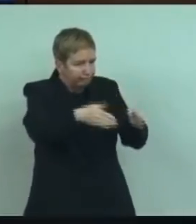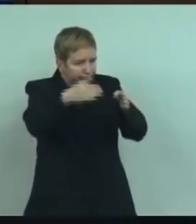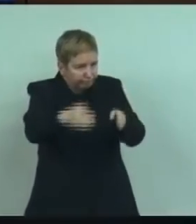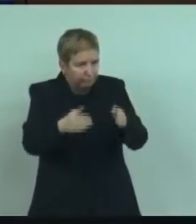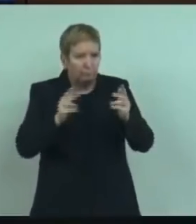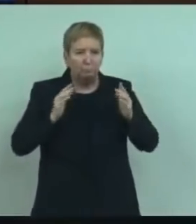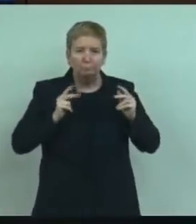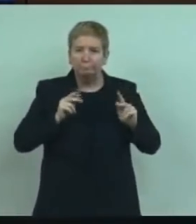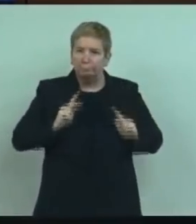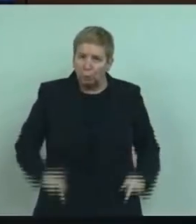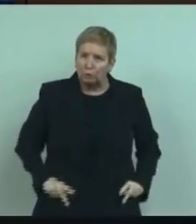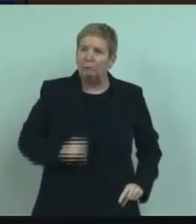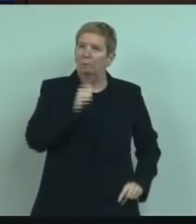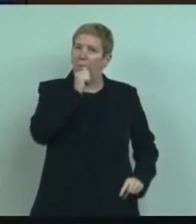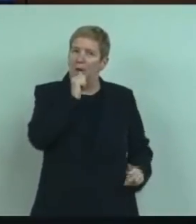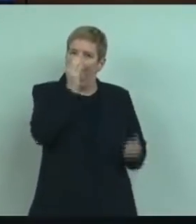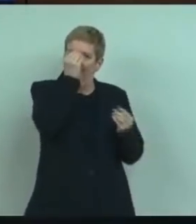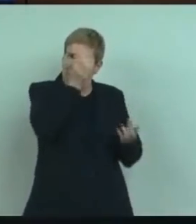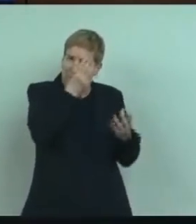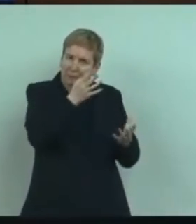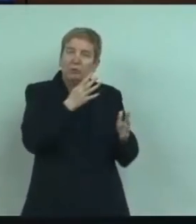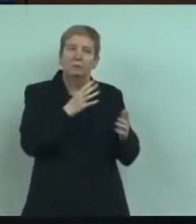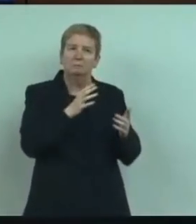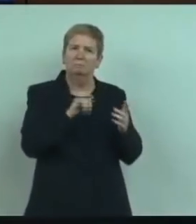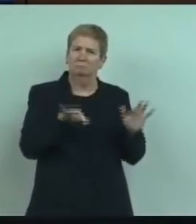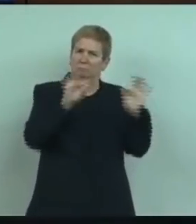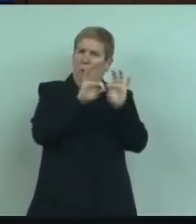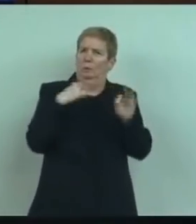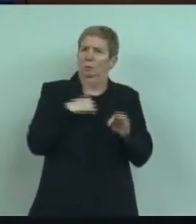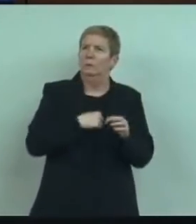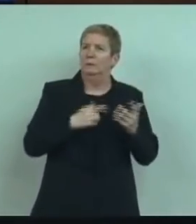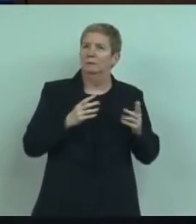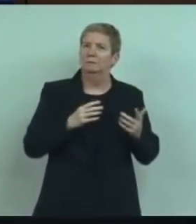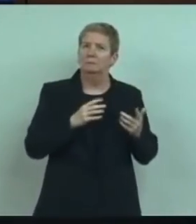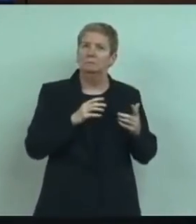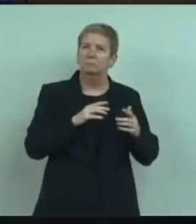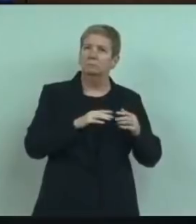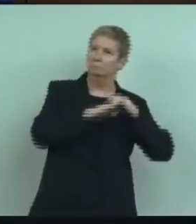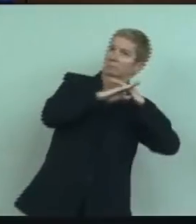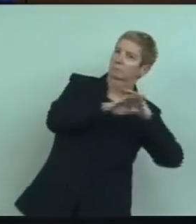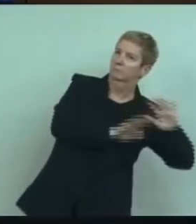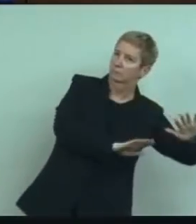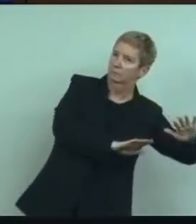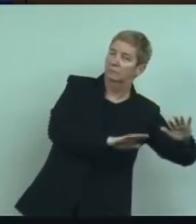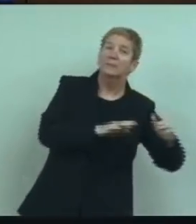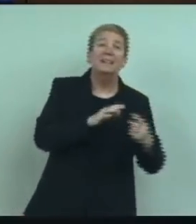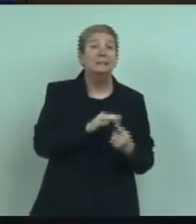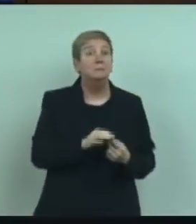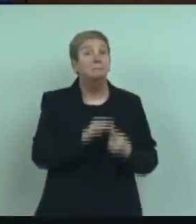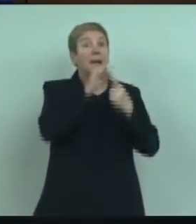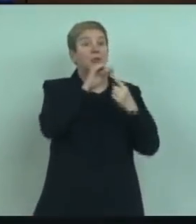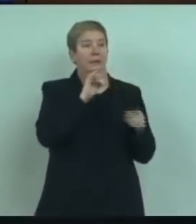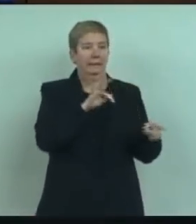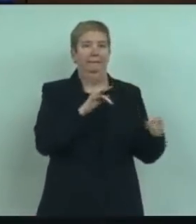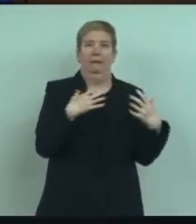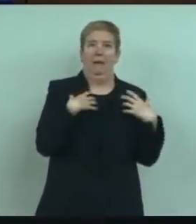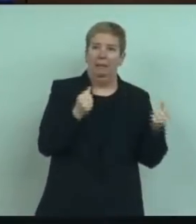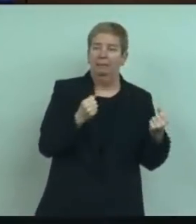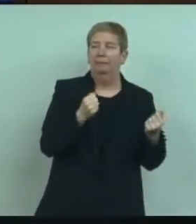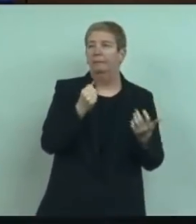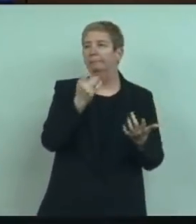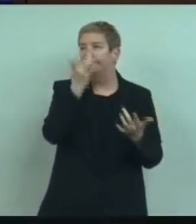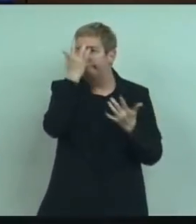information related to any individual, but particularly individuals who have a healthcare issue or condition. And every